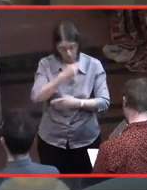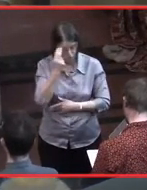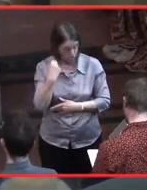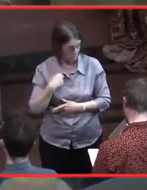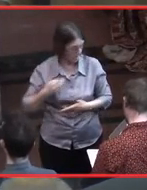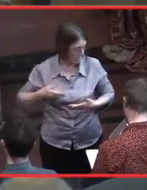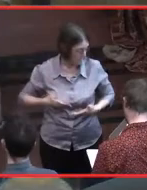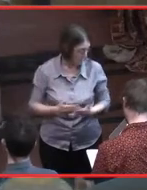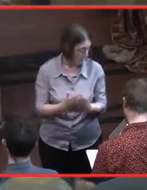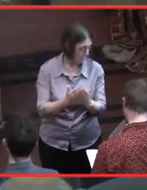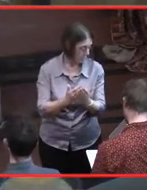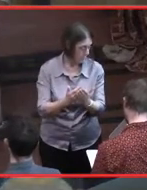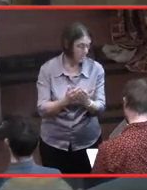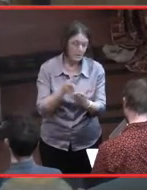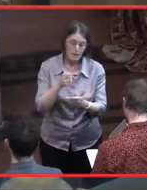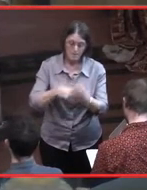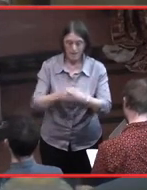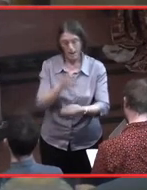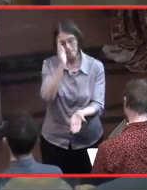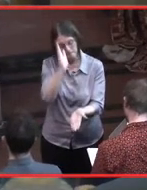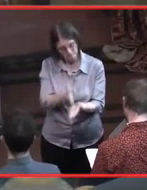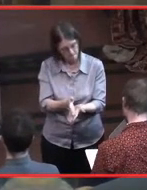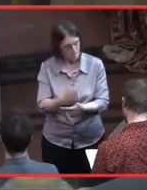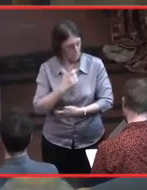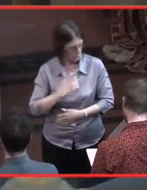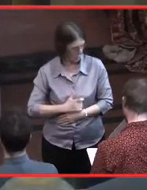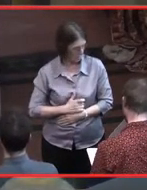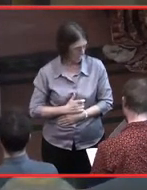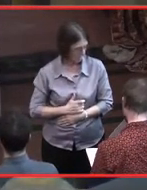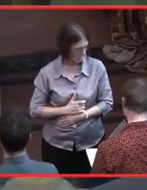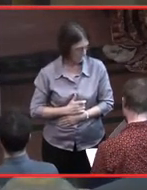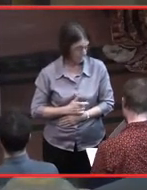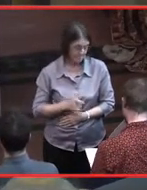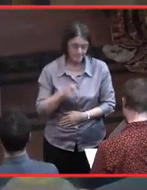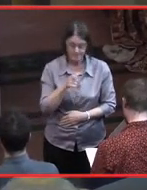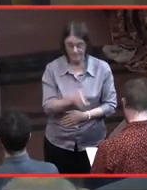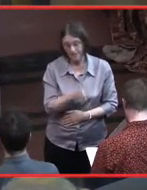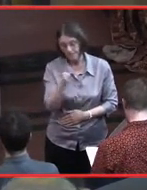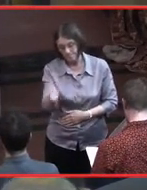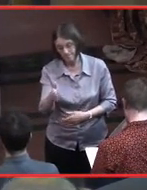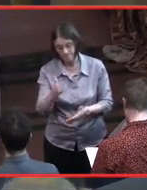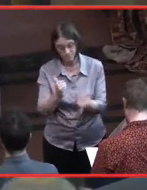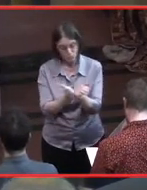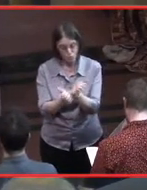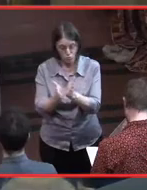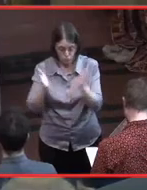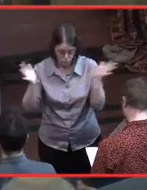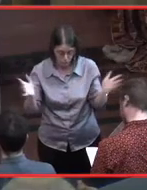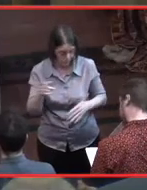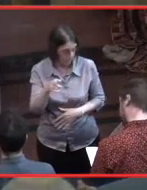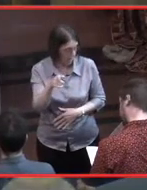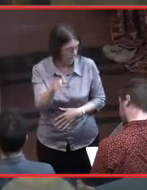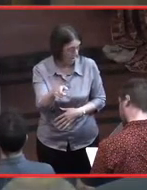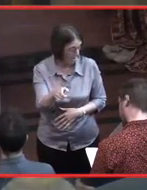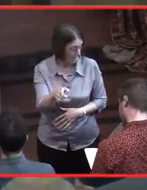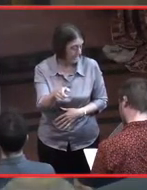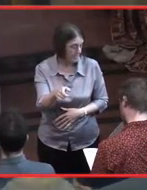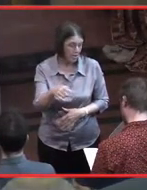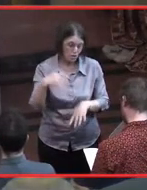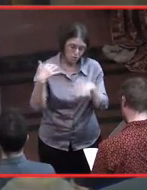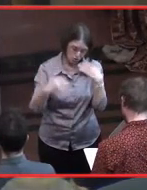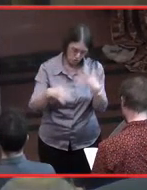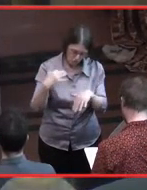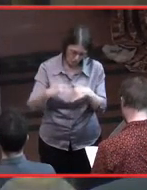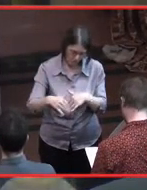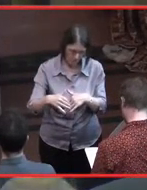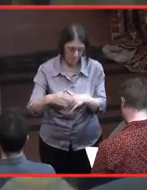And became truly human. For our sake, he was crucified under Pontius Pilate. He suffered death